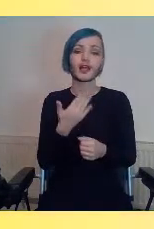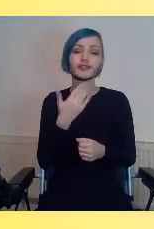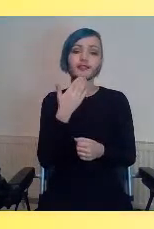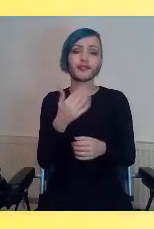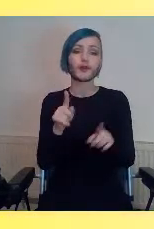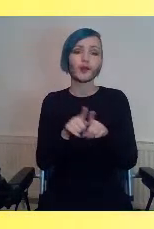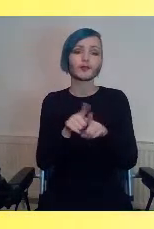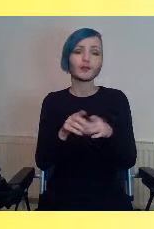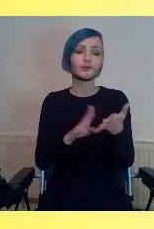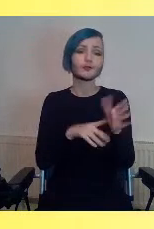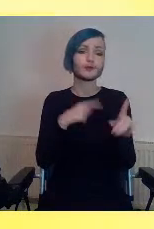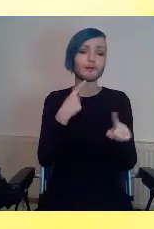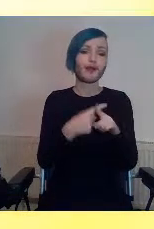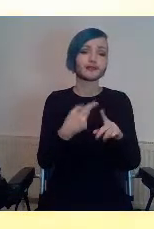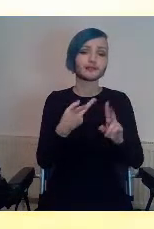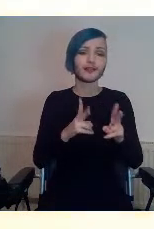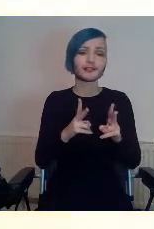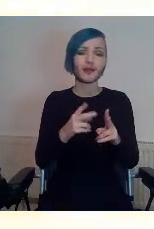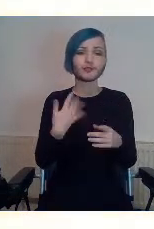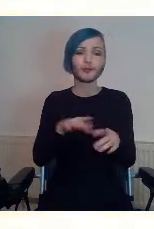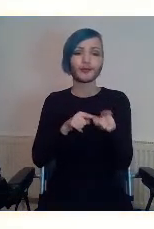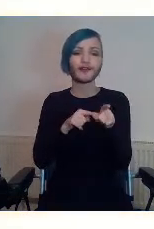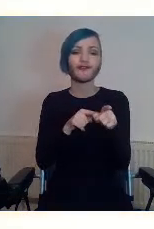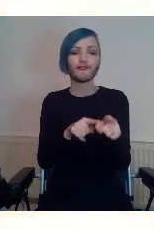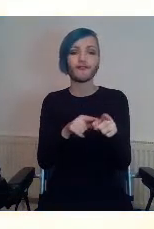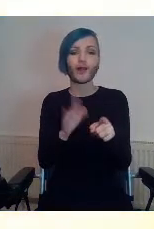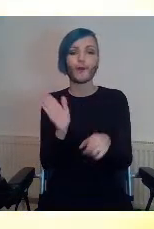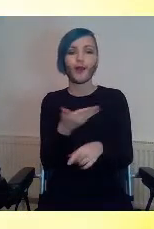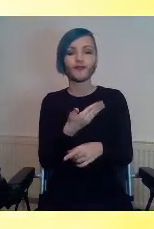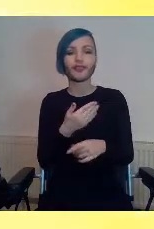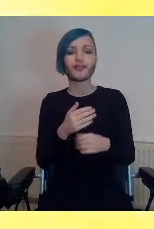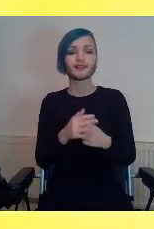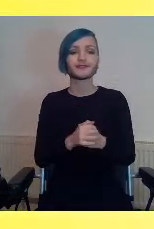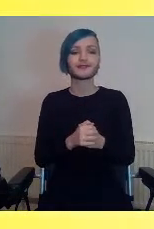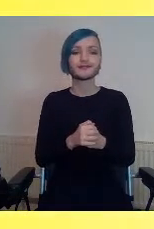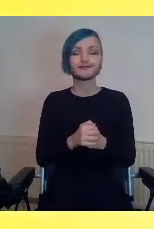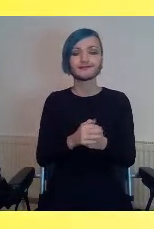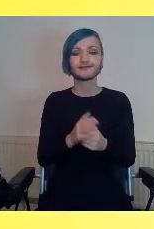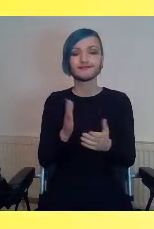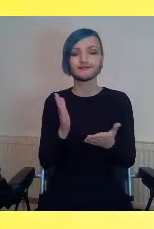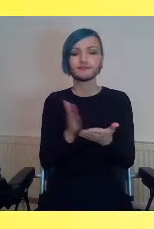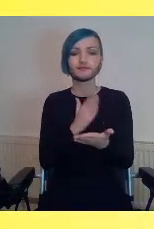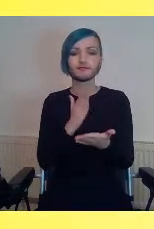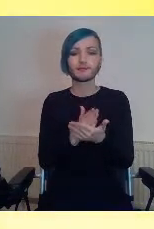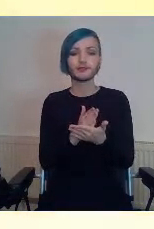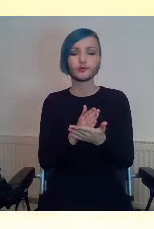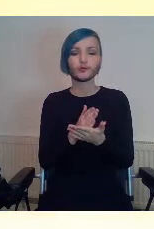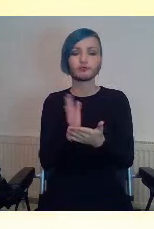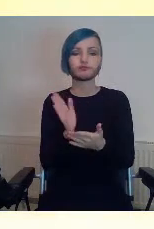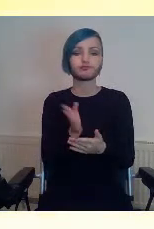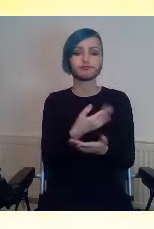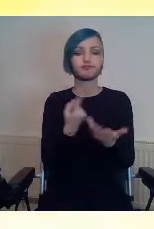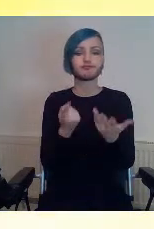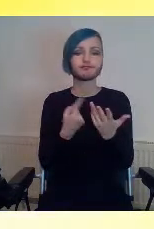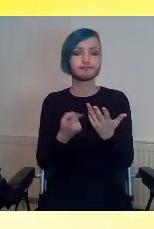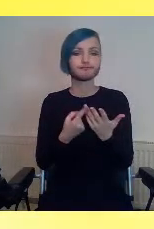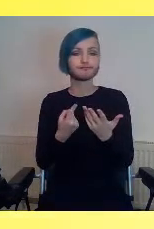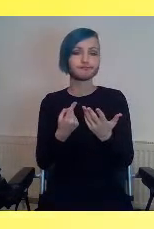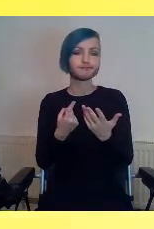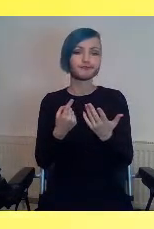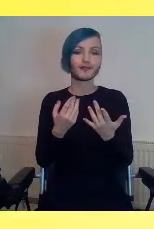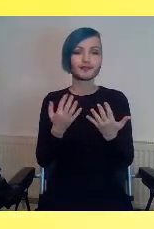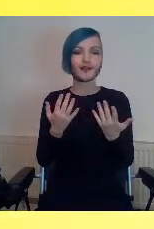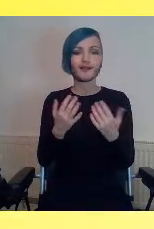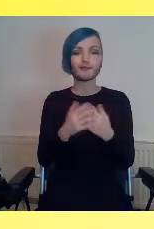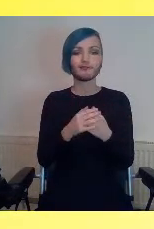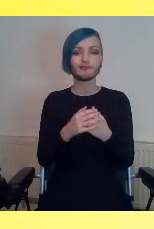been following everything on the side and making sure that everybody else hears